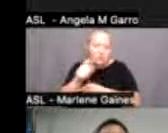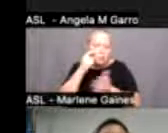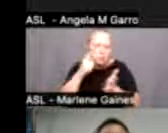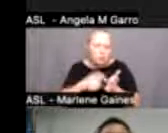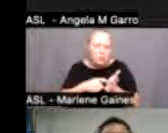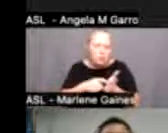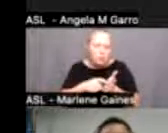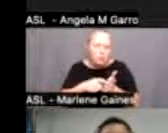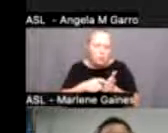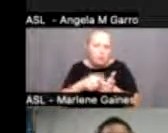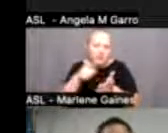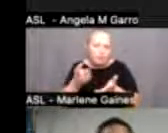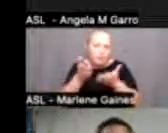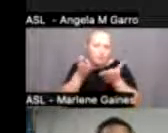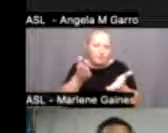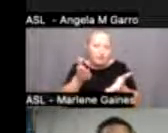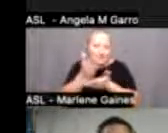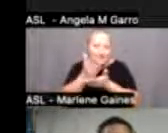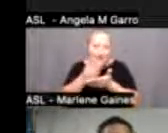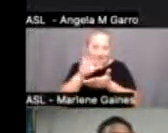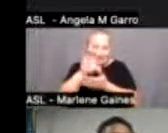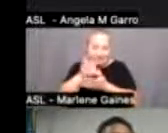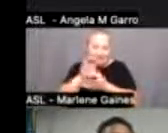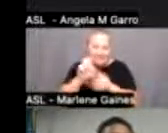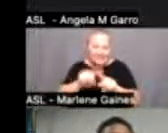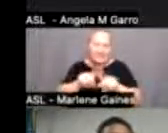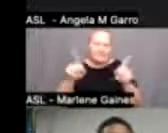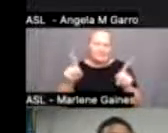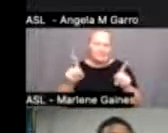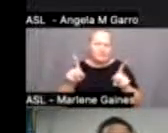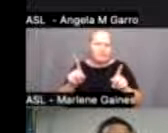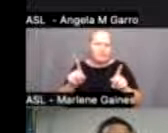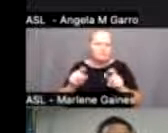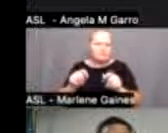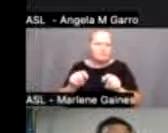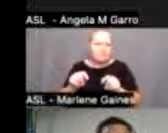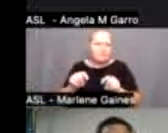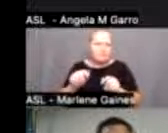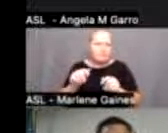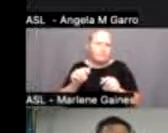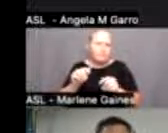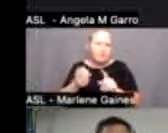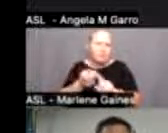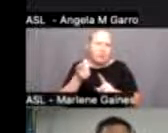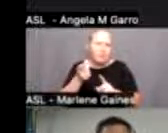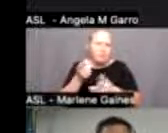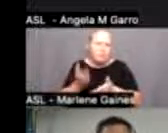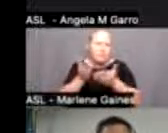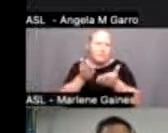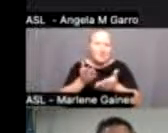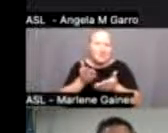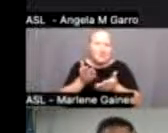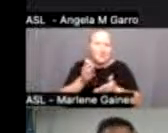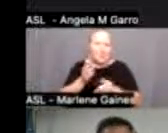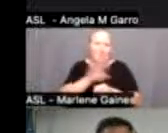notice that this recommendation section is very different from the recommendation that was presented to the board